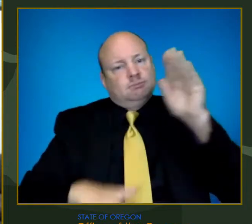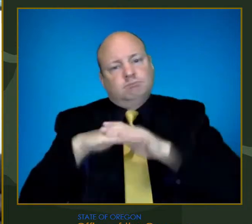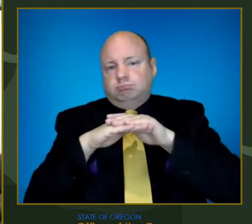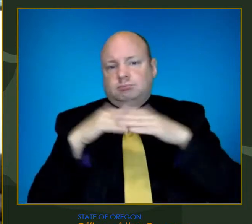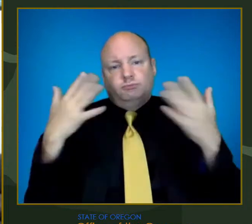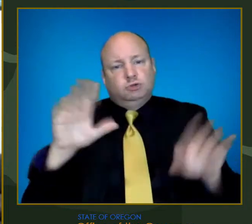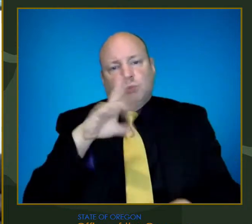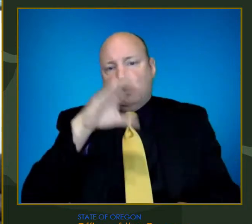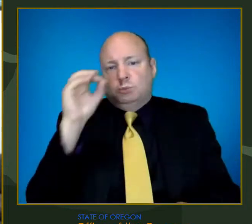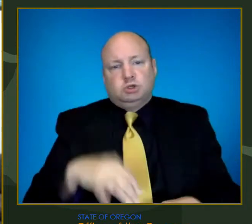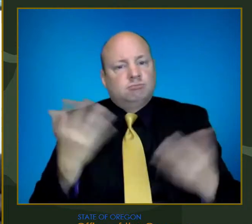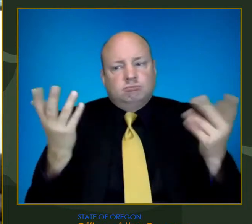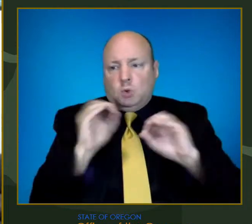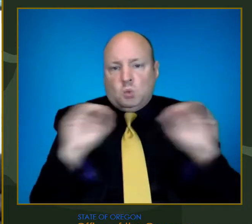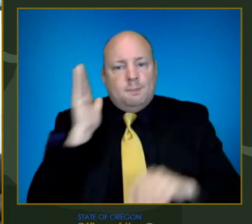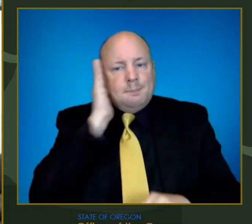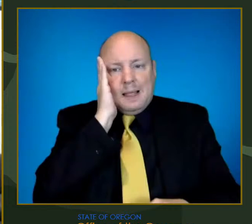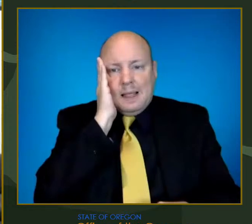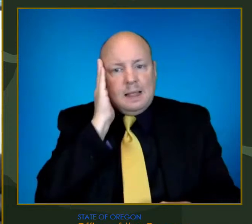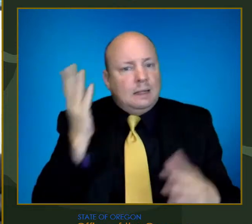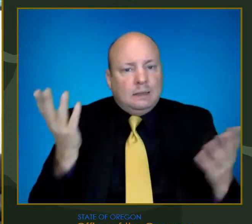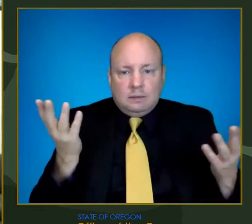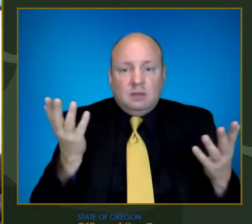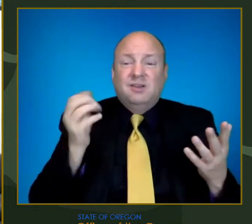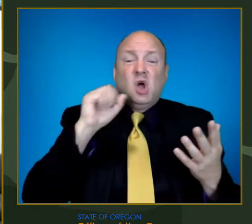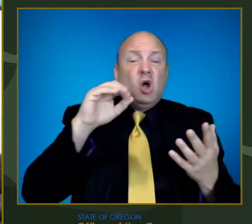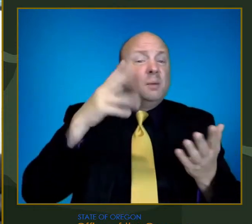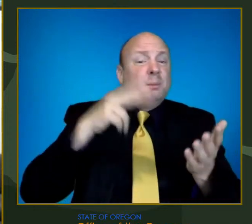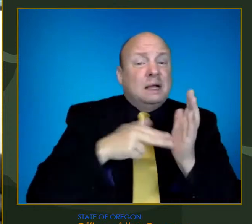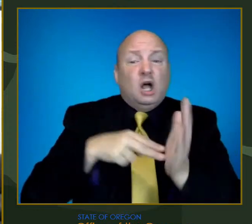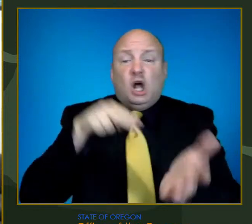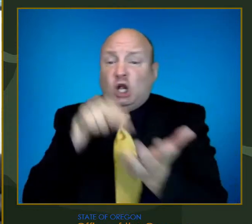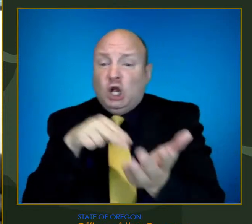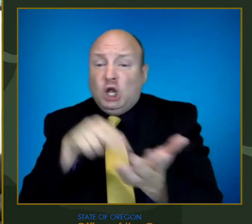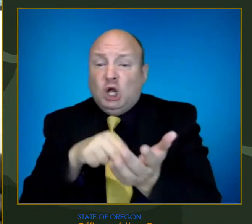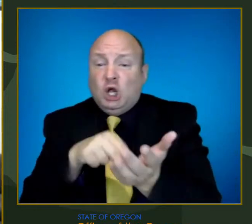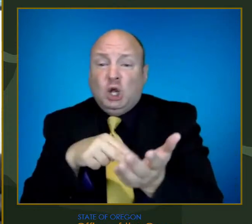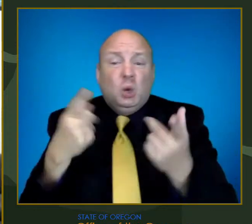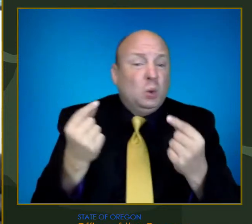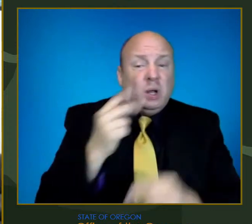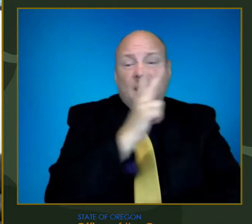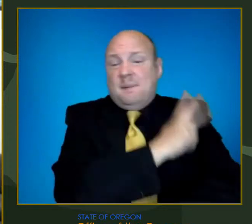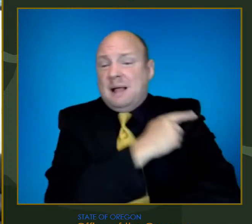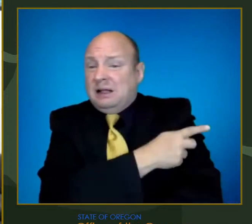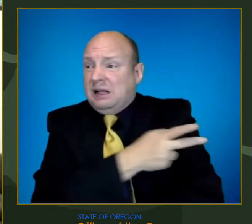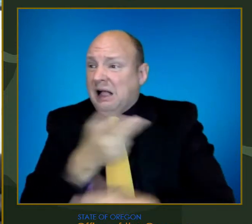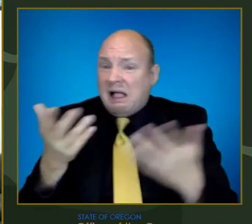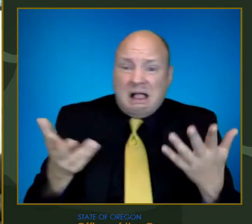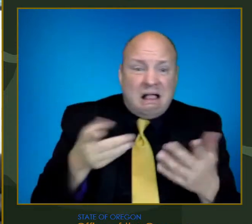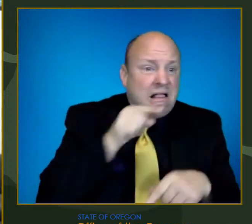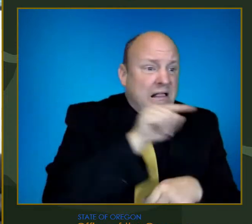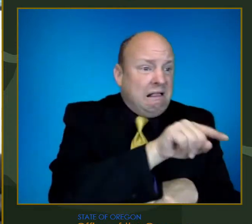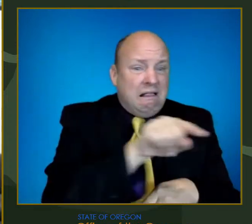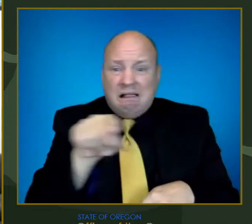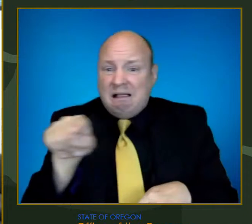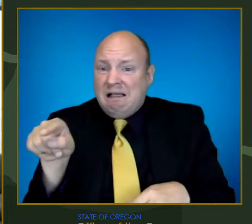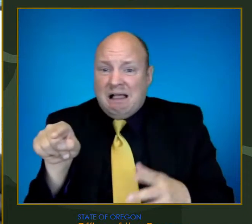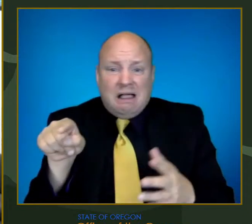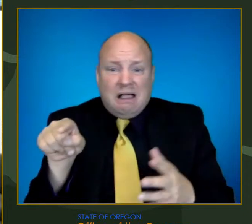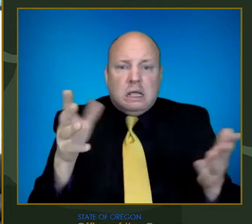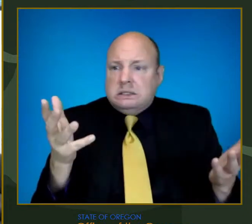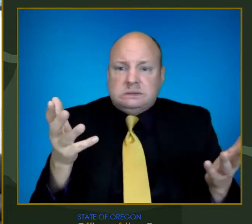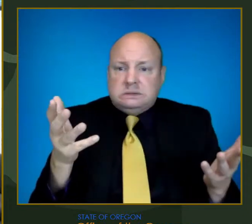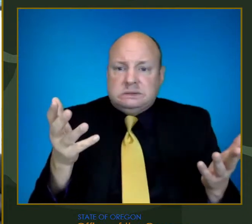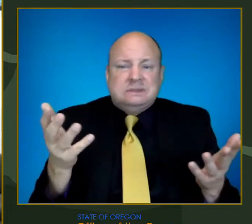may soon face the terrible prospect of having to make heart-wrenching triage decisions about whom they can save and whom they